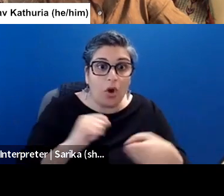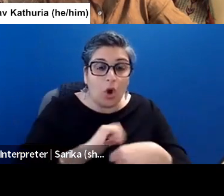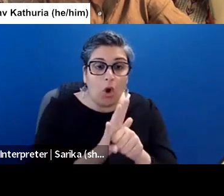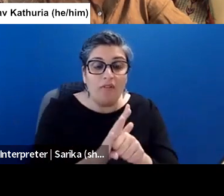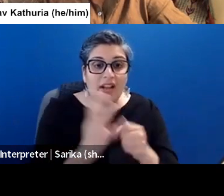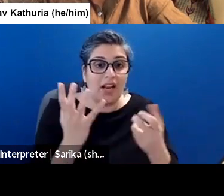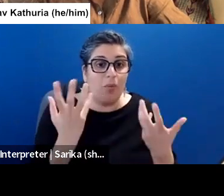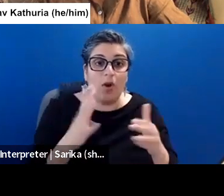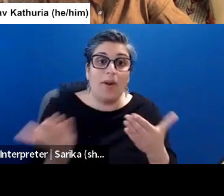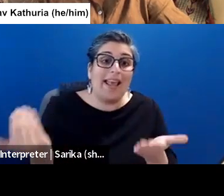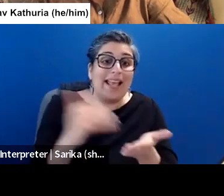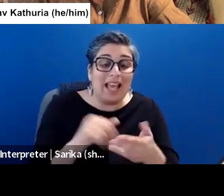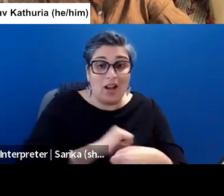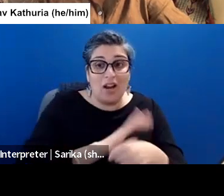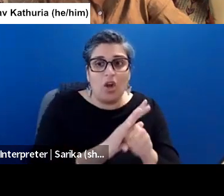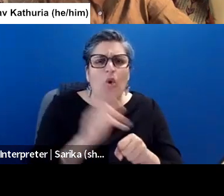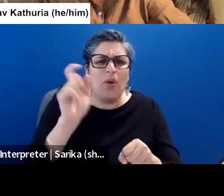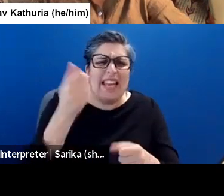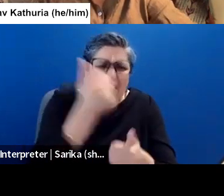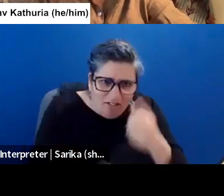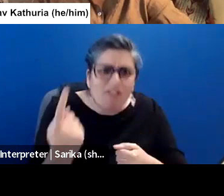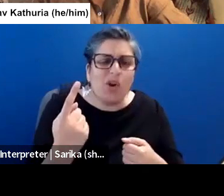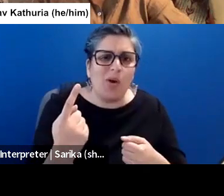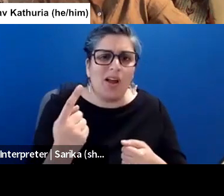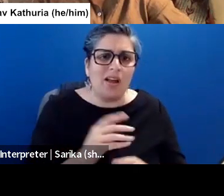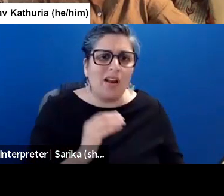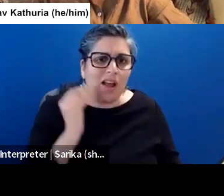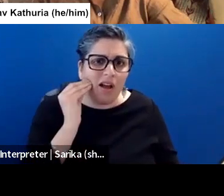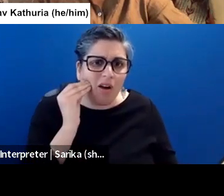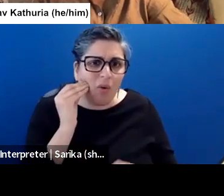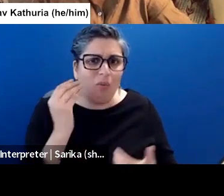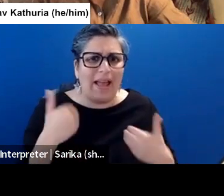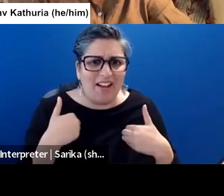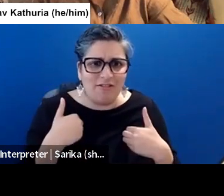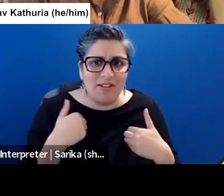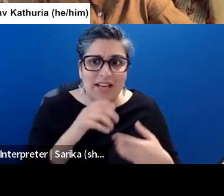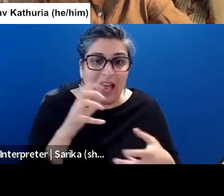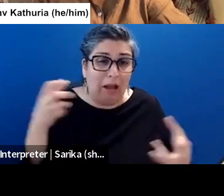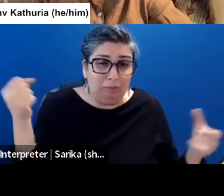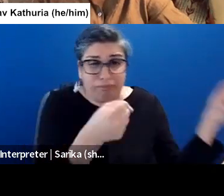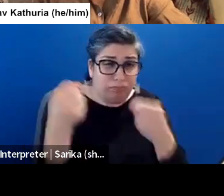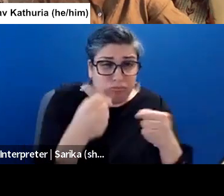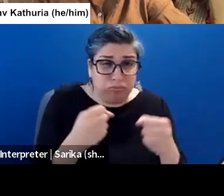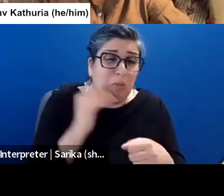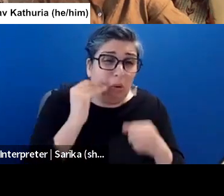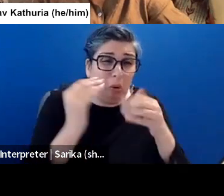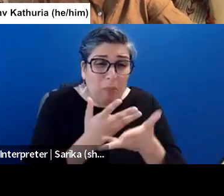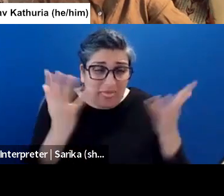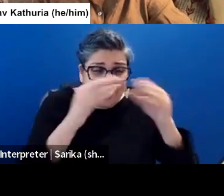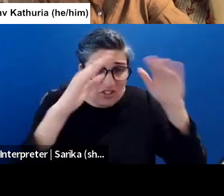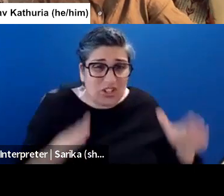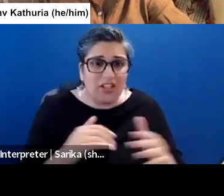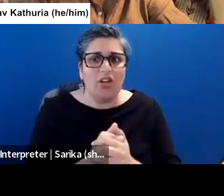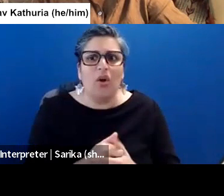need everyone to have access to housing, not being packed into homeless shelters. We absolutely need decarceration. We